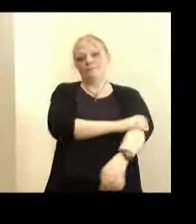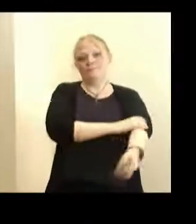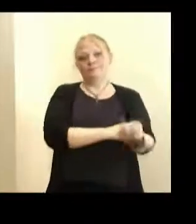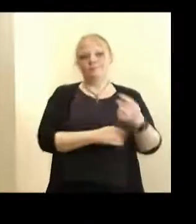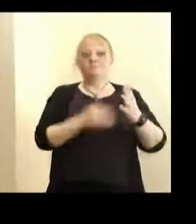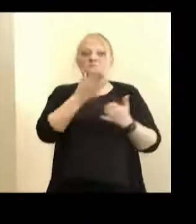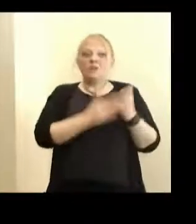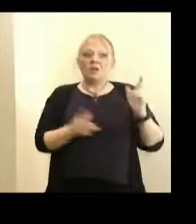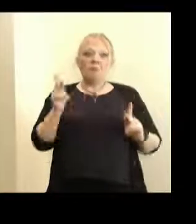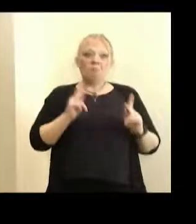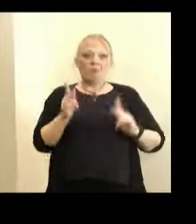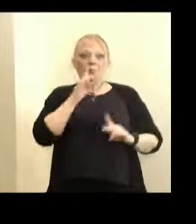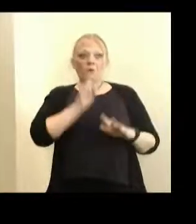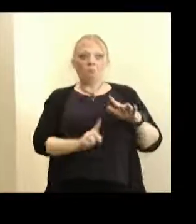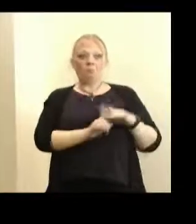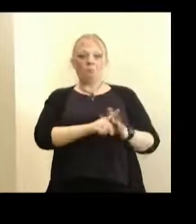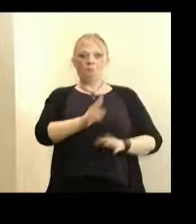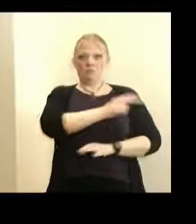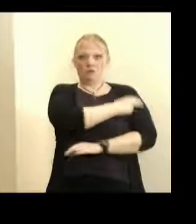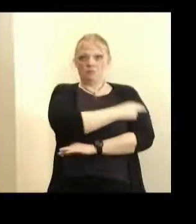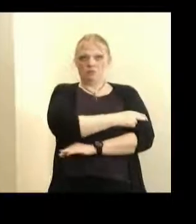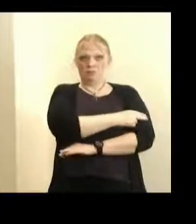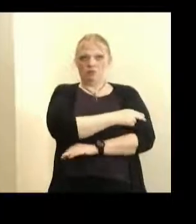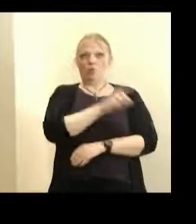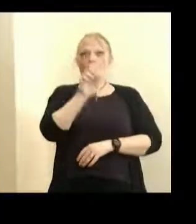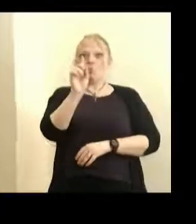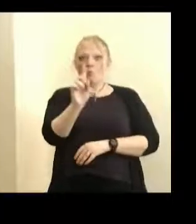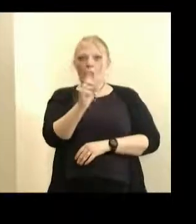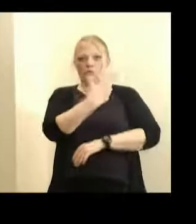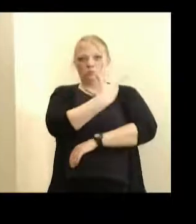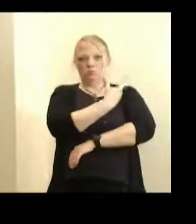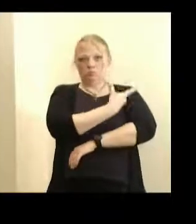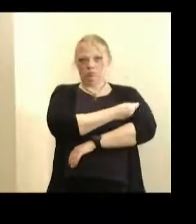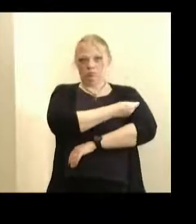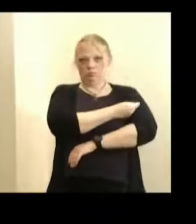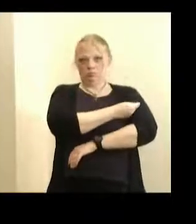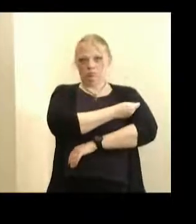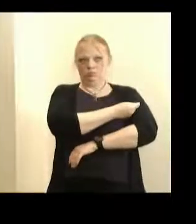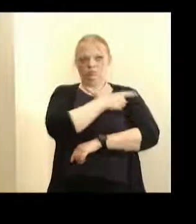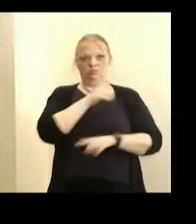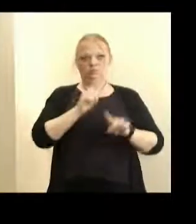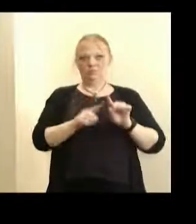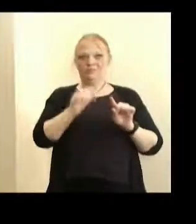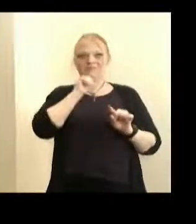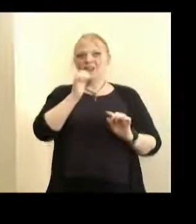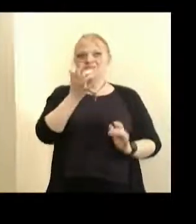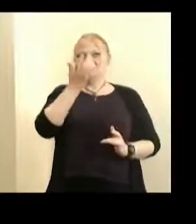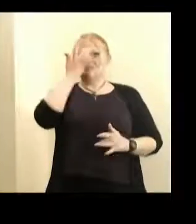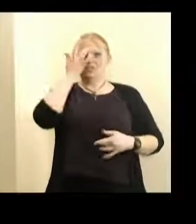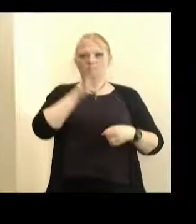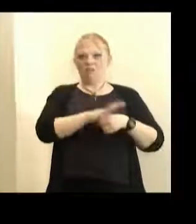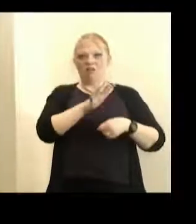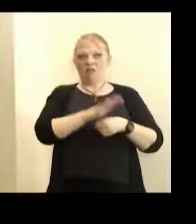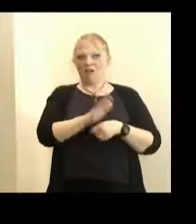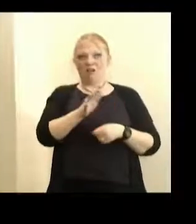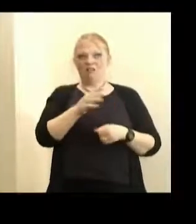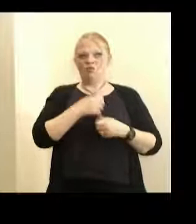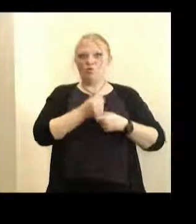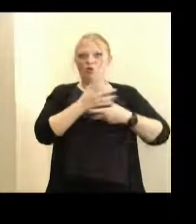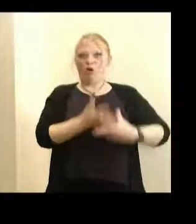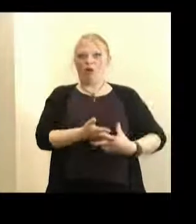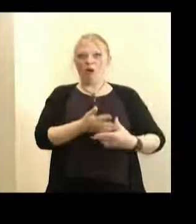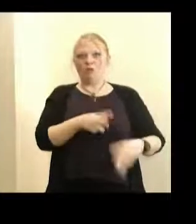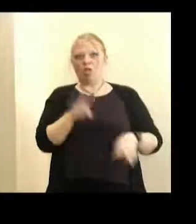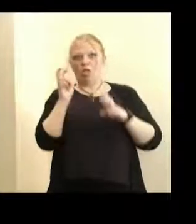been some people who've come to the hospitals who've had 1 dose out of 2, but they have not been sick enough to have been admitted. So on